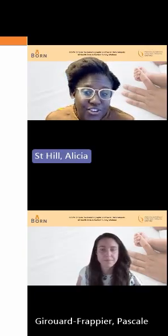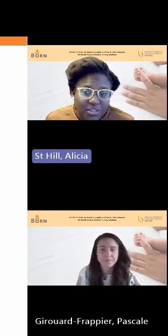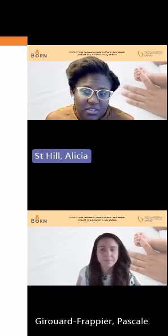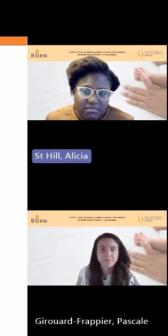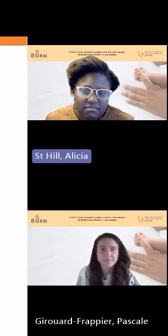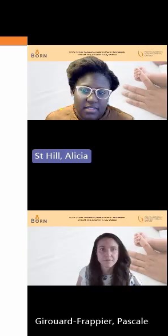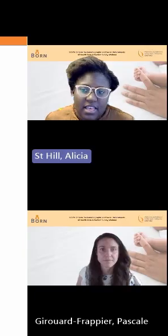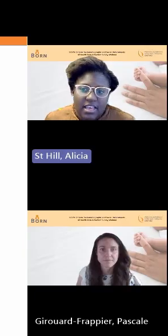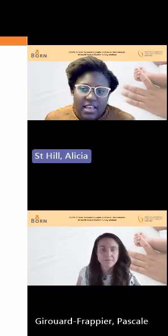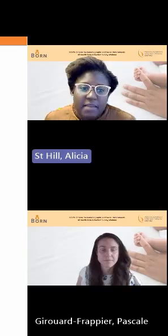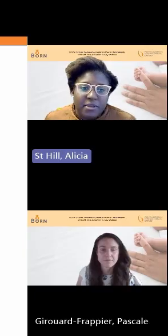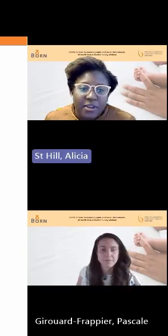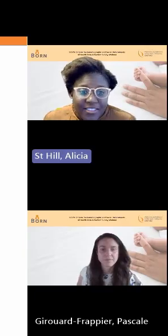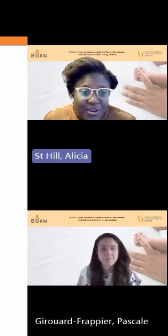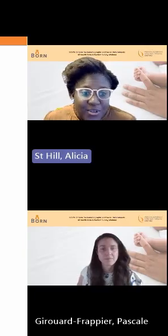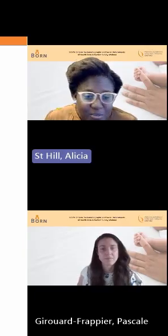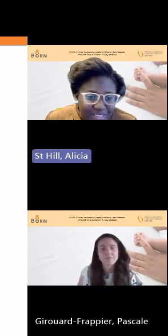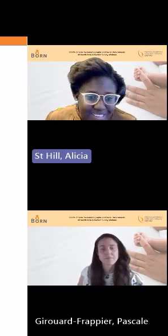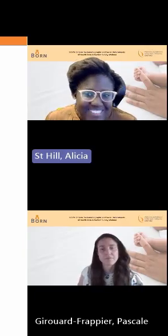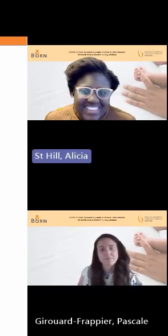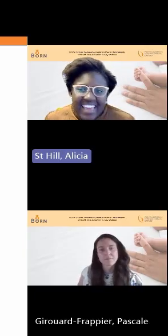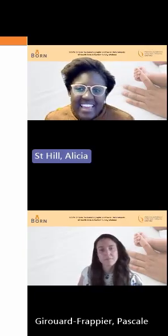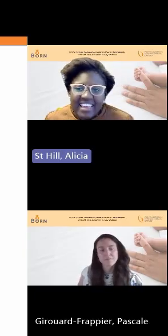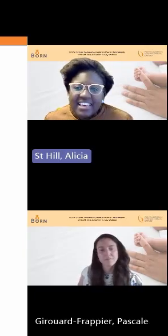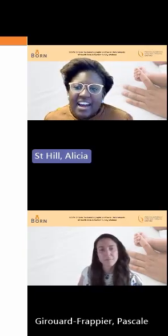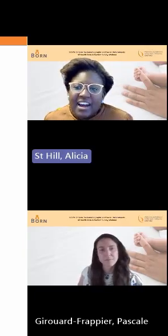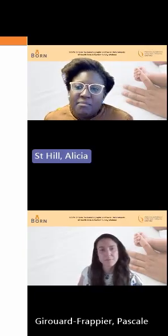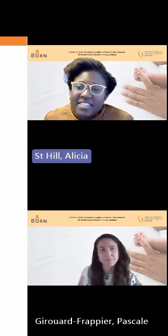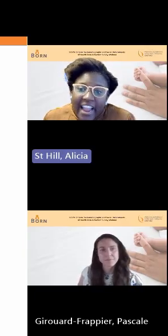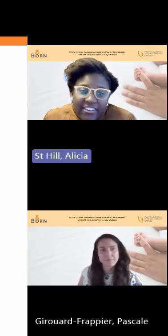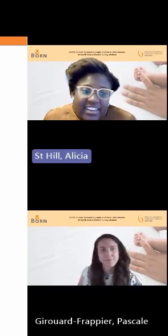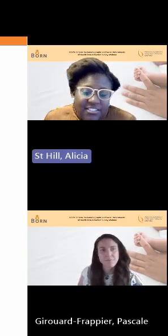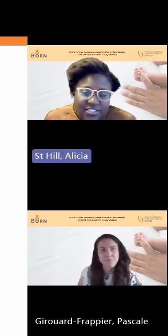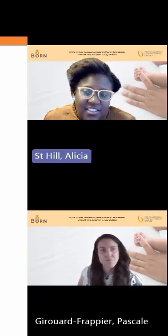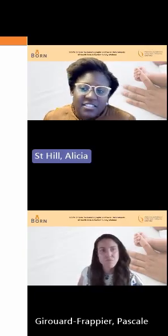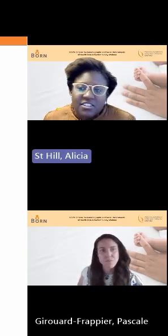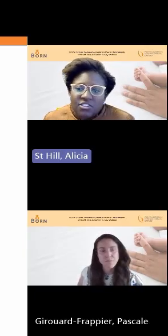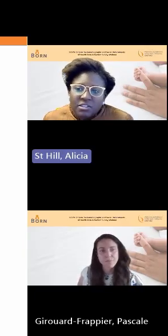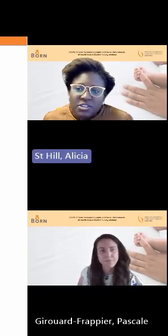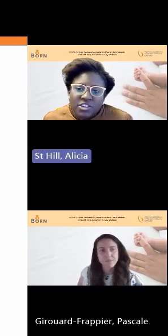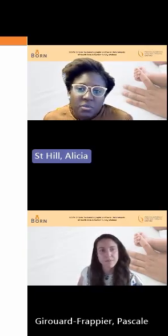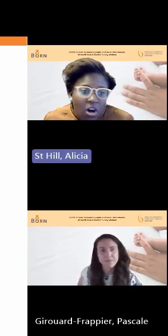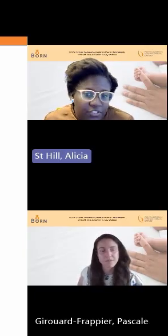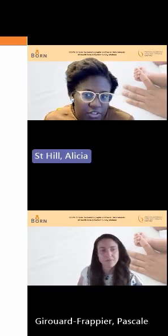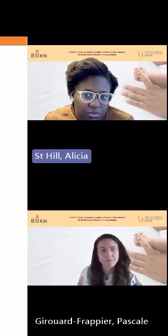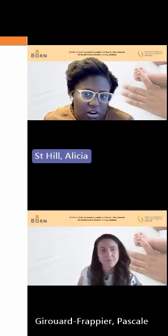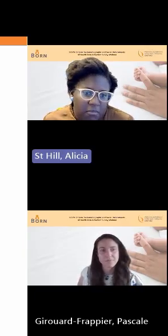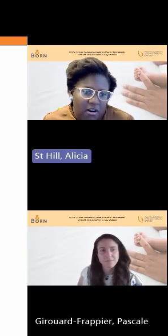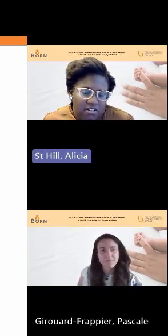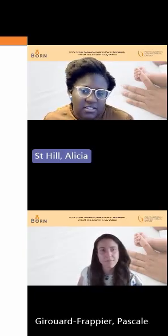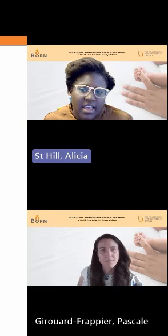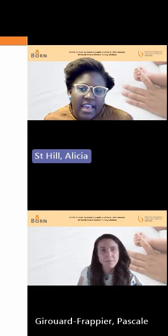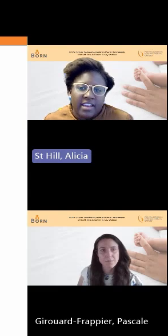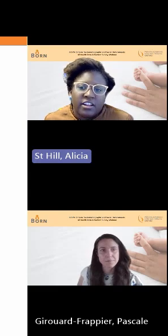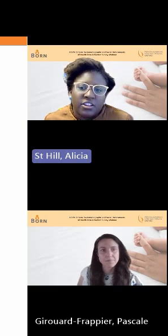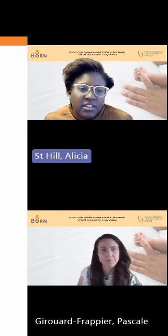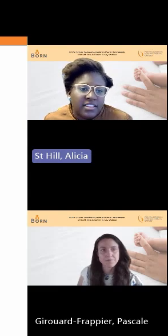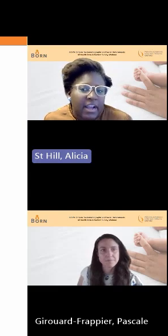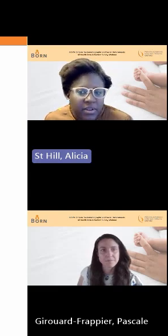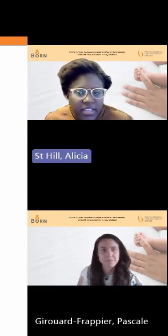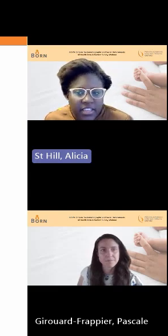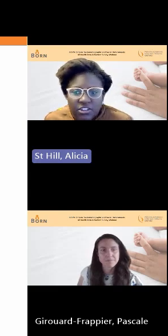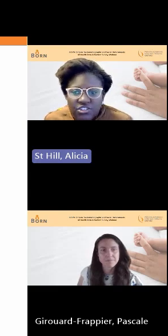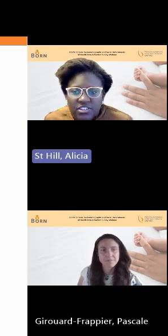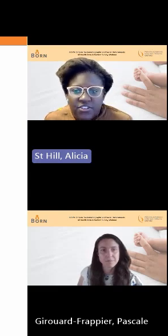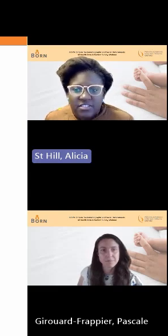some partnerships. Beyond those who are presenting today, the aggregated results are going to be shared with all of you, our partners, and including